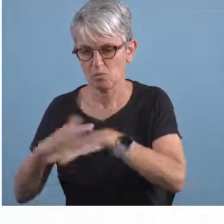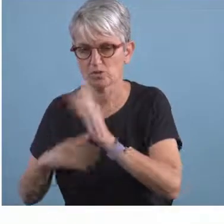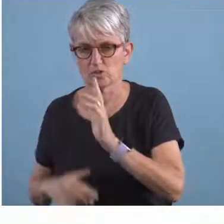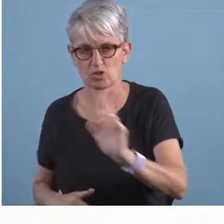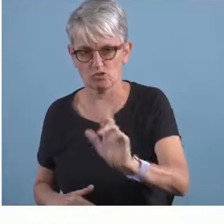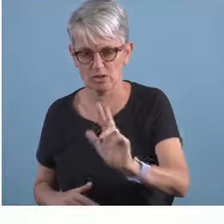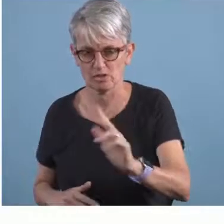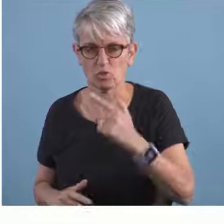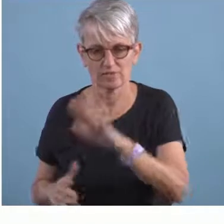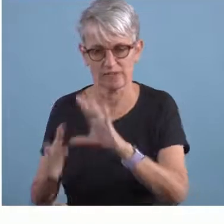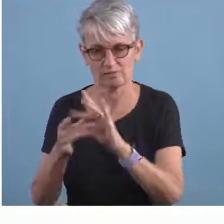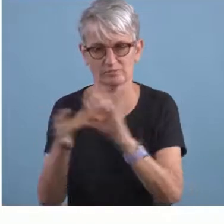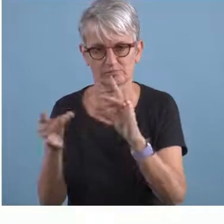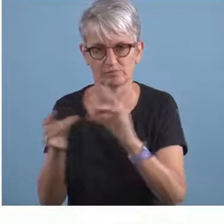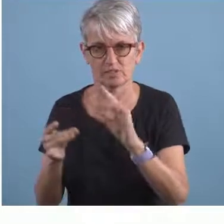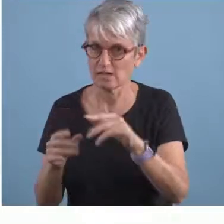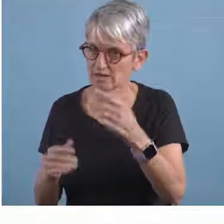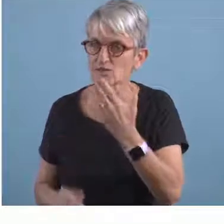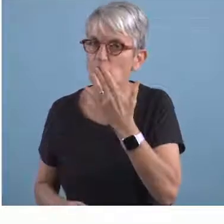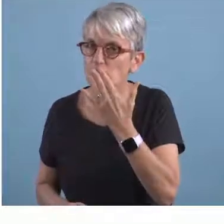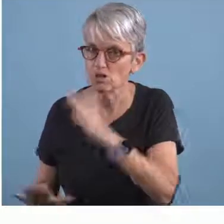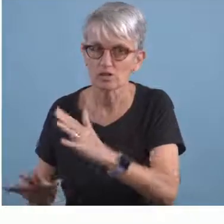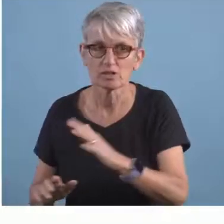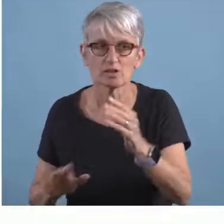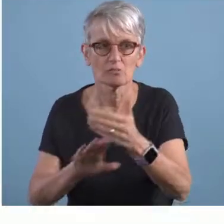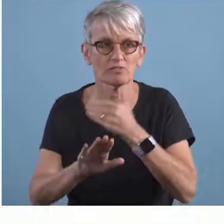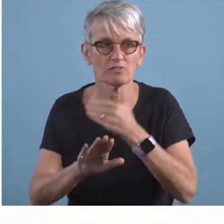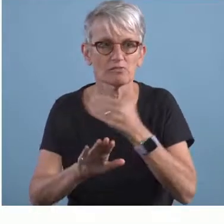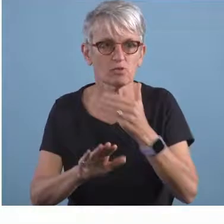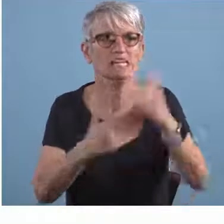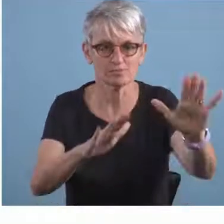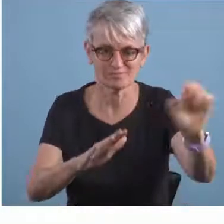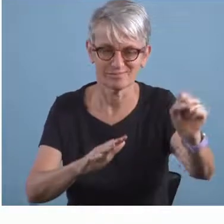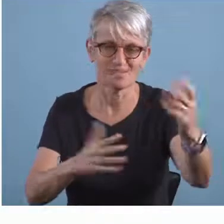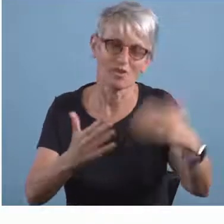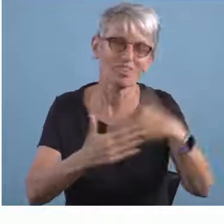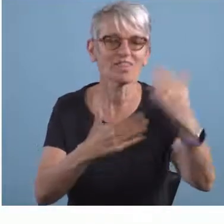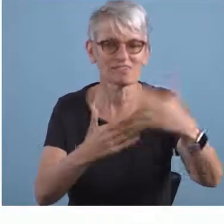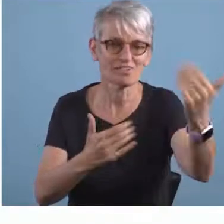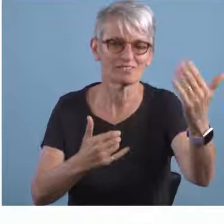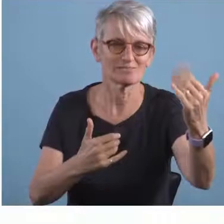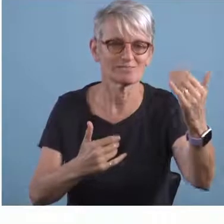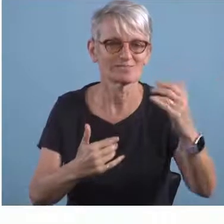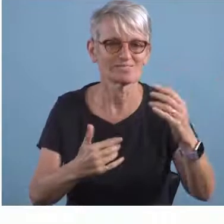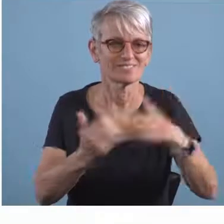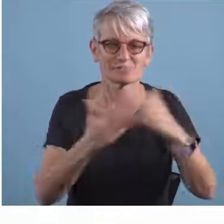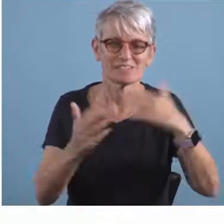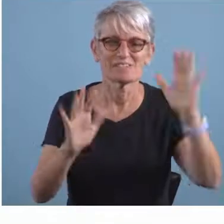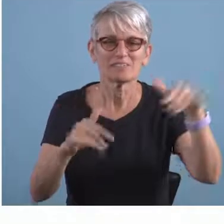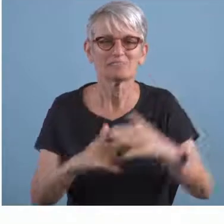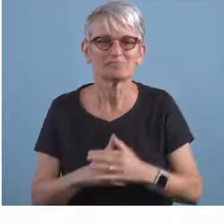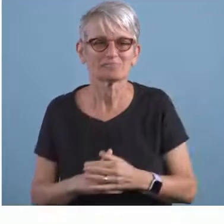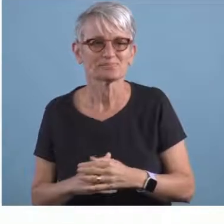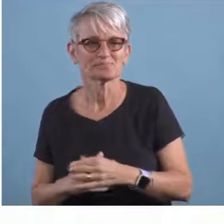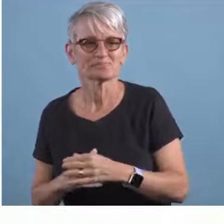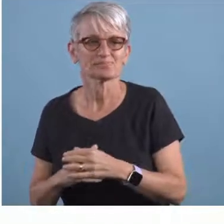Colorado. Now, the next slide before you go there, oops, well, there it is, that's fine. Well, whatever. I want